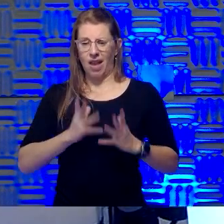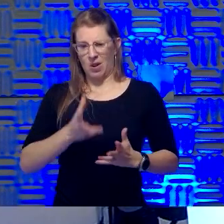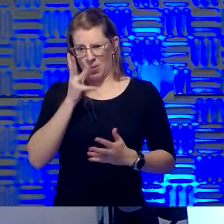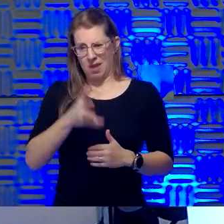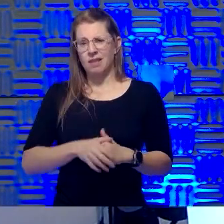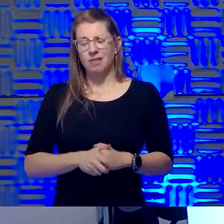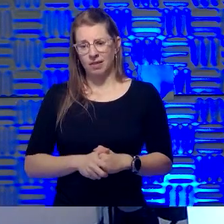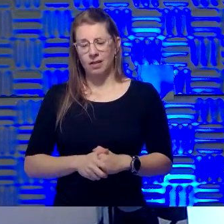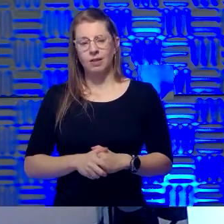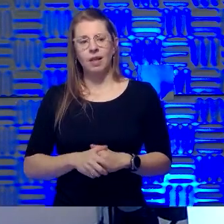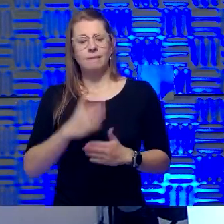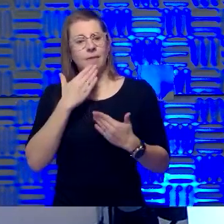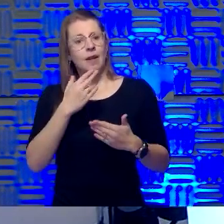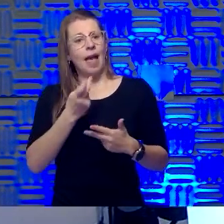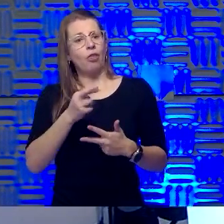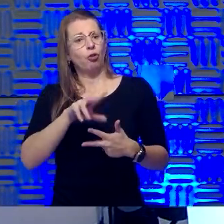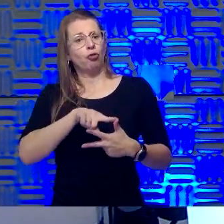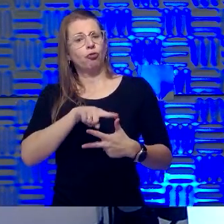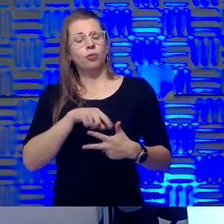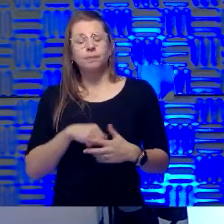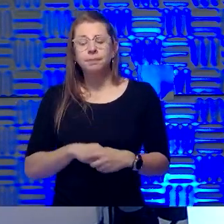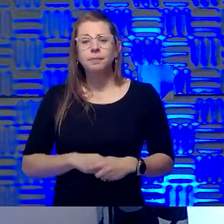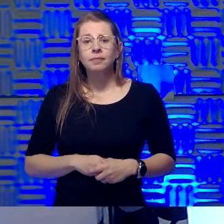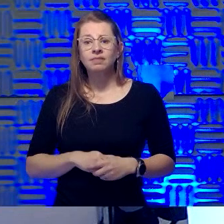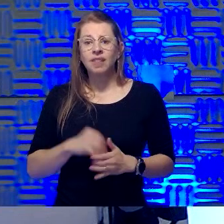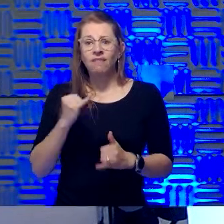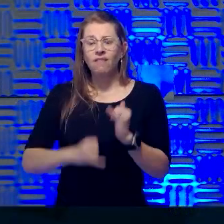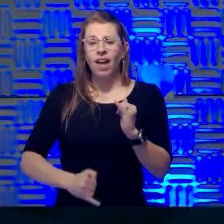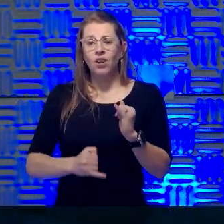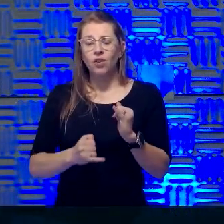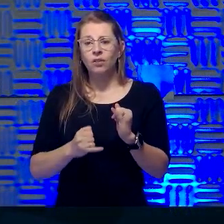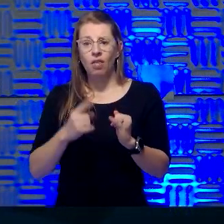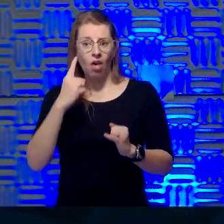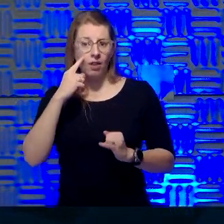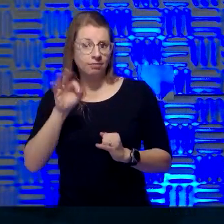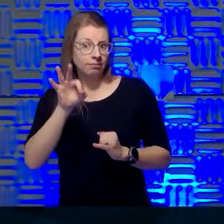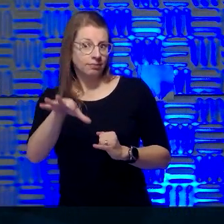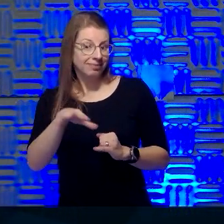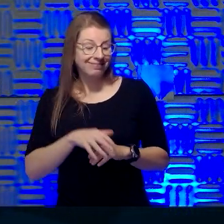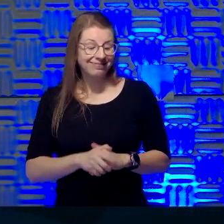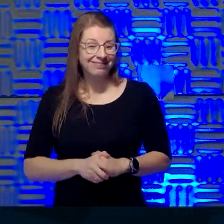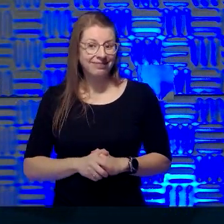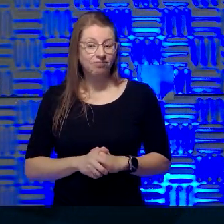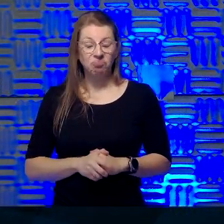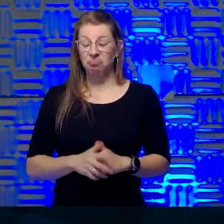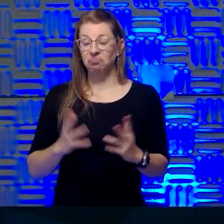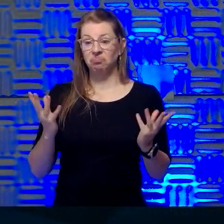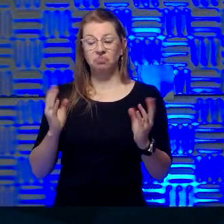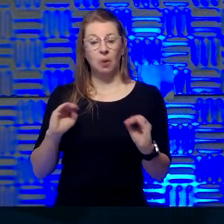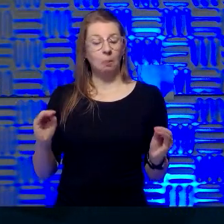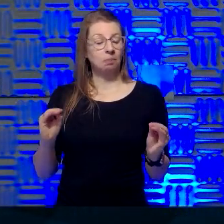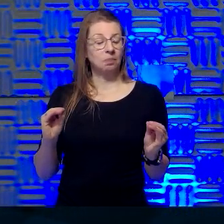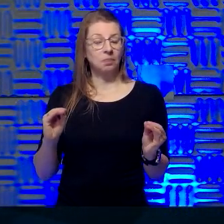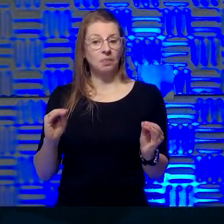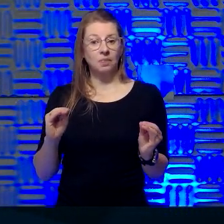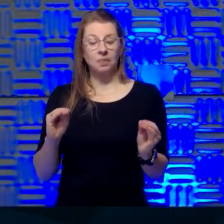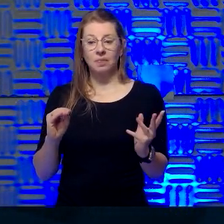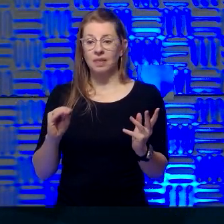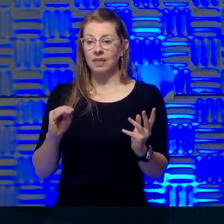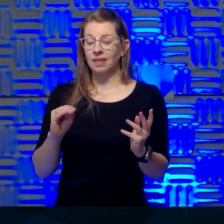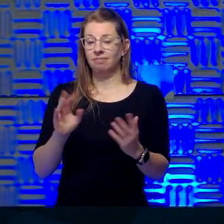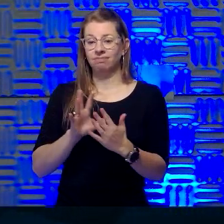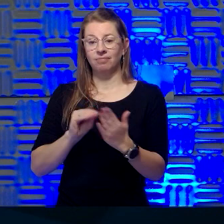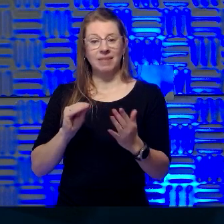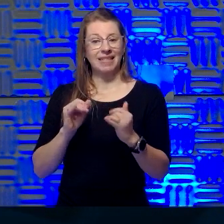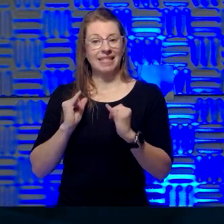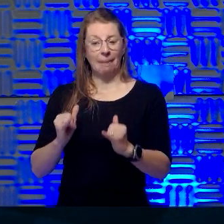said there, guys. And Heather, how final thoughts from Hays? No, I just echo what the physician said.